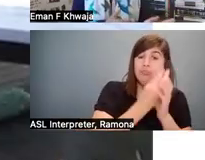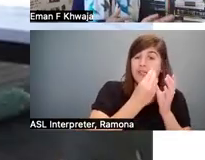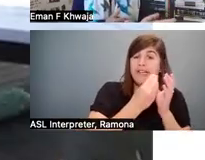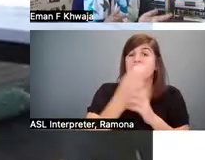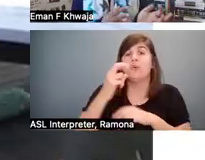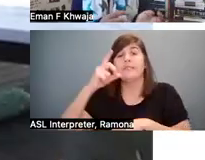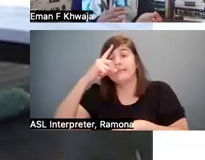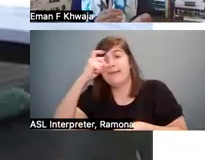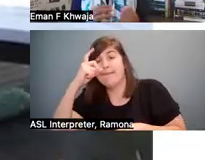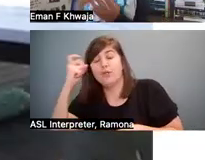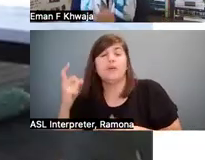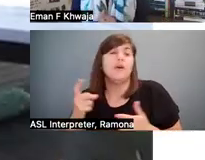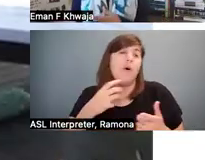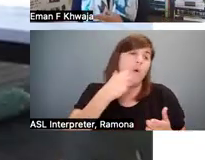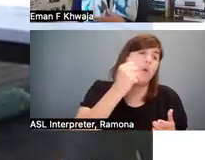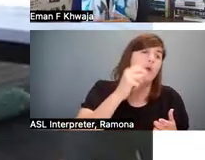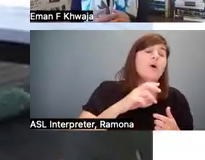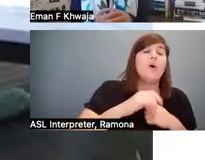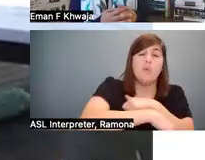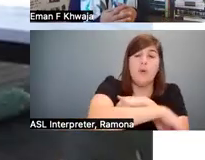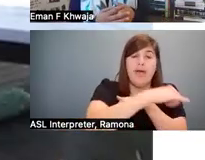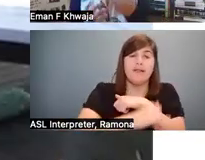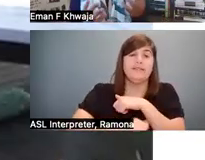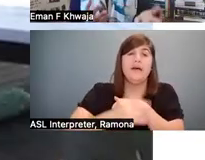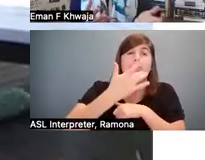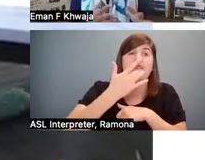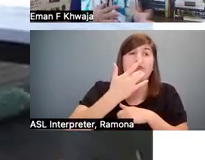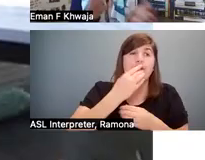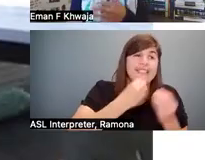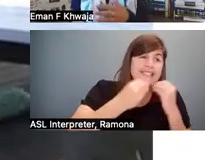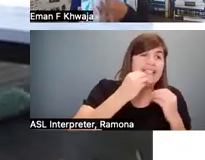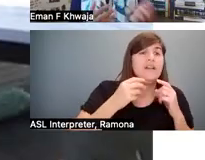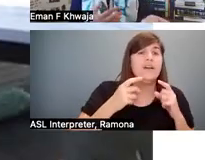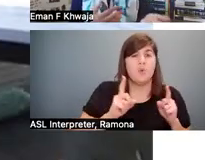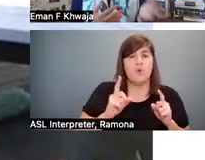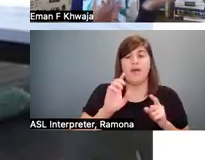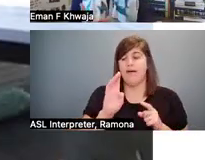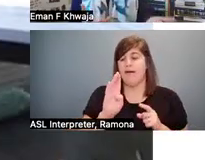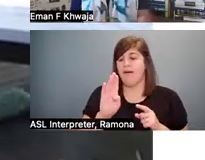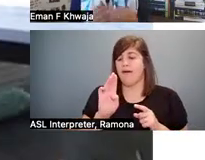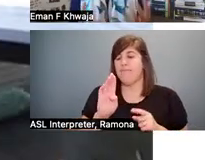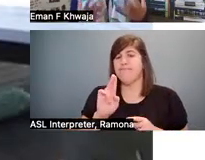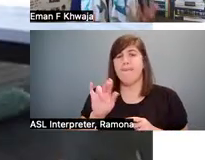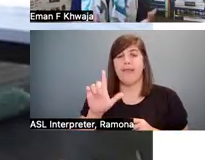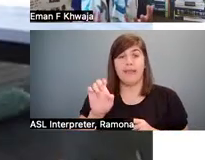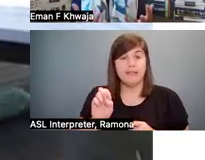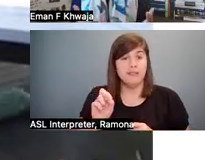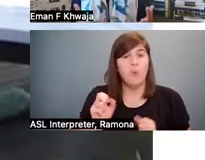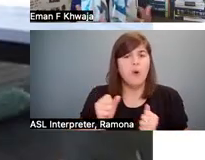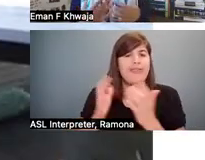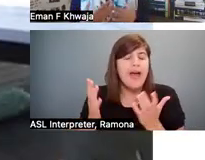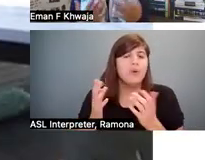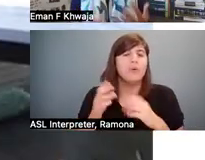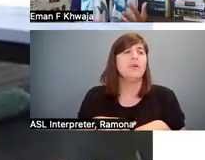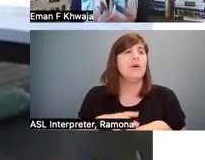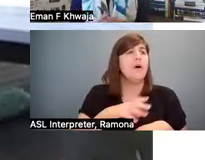to feed with bubbles, or do they like to feed without bubbles? And do older whales or younger whales like to jump more? So these are questions that we